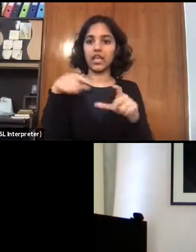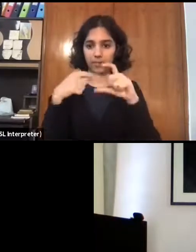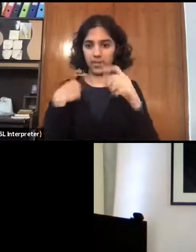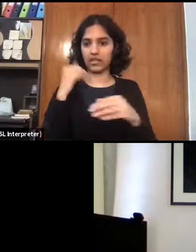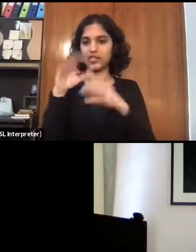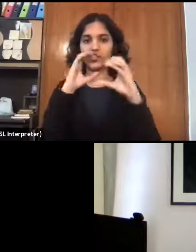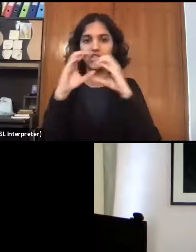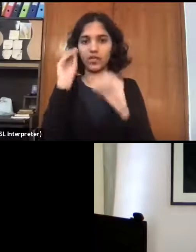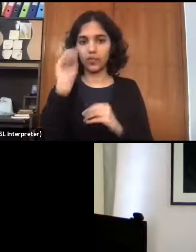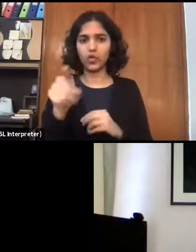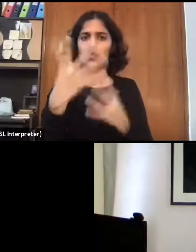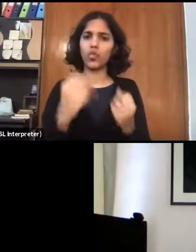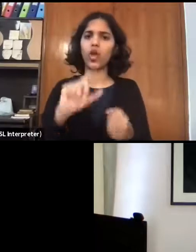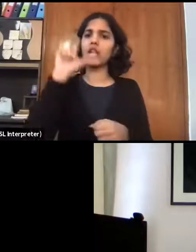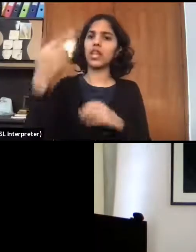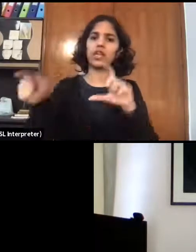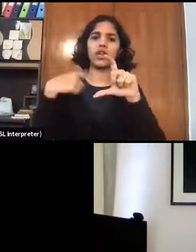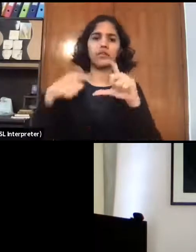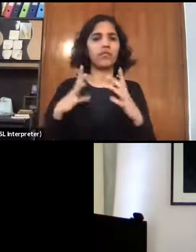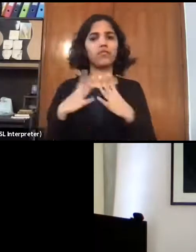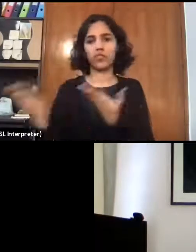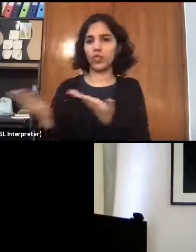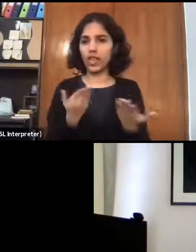box by my colleague,